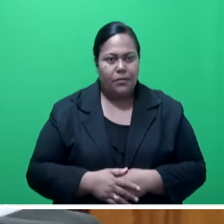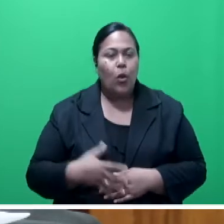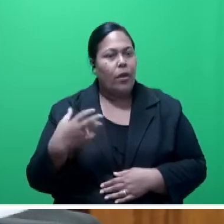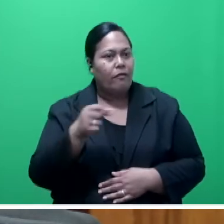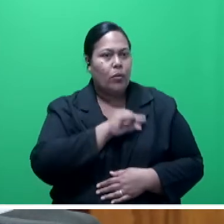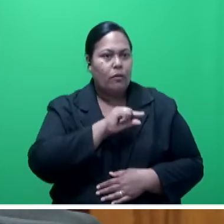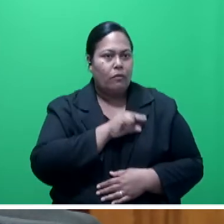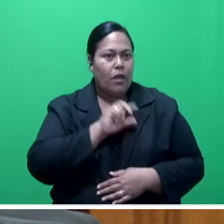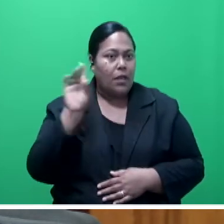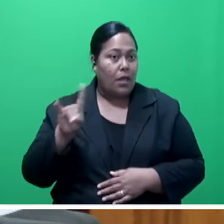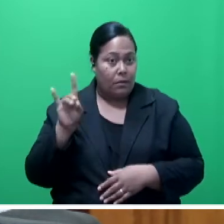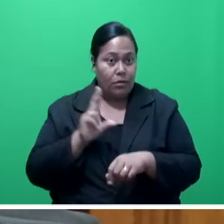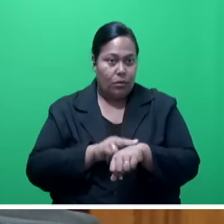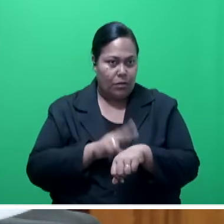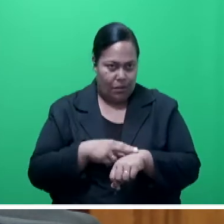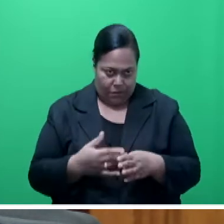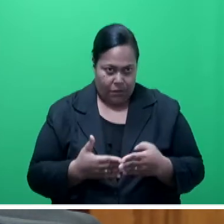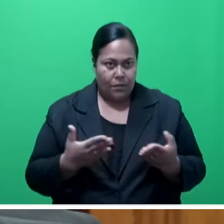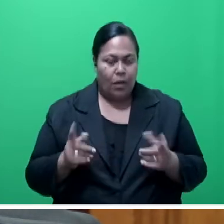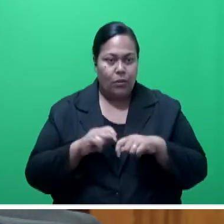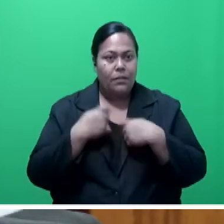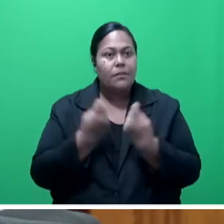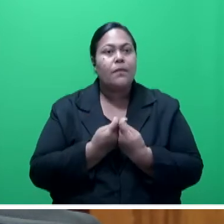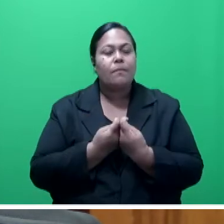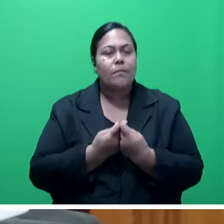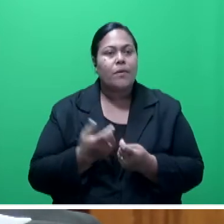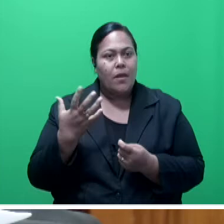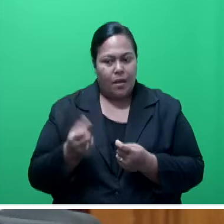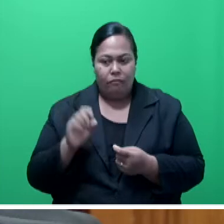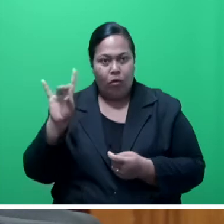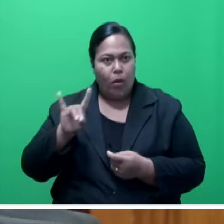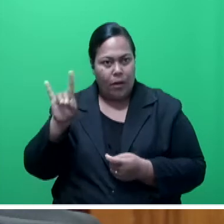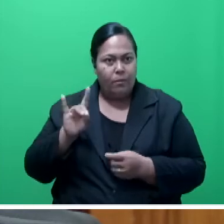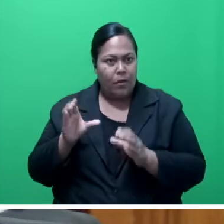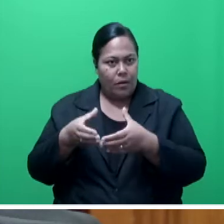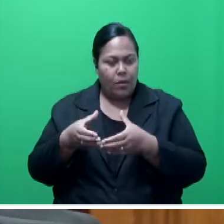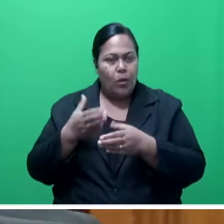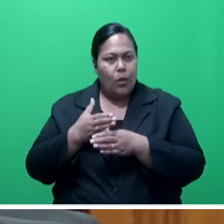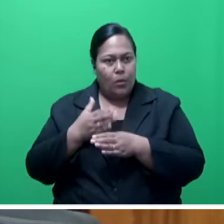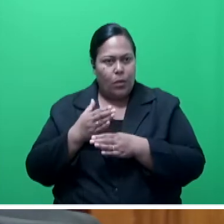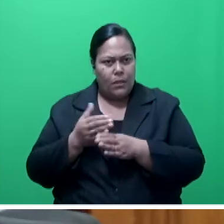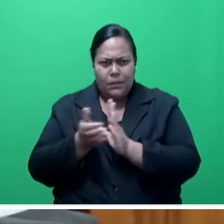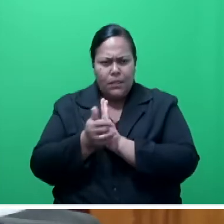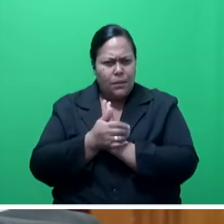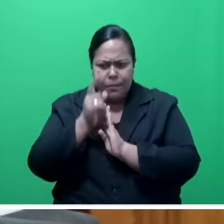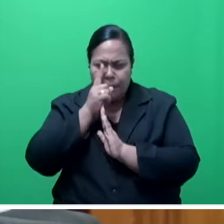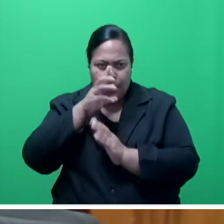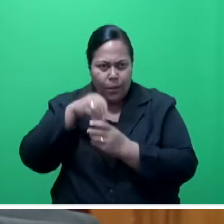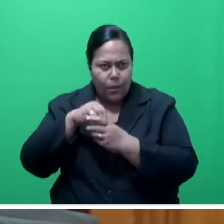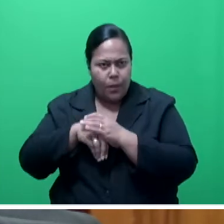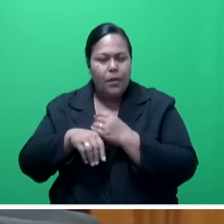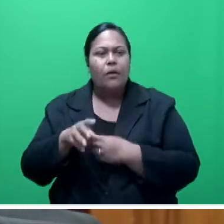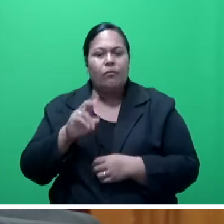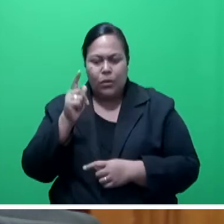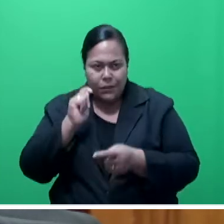We never had that number of vets leading a team of livestock officers and para-vets to